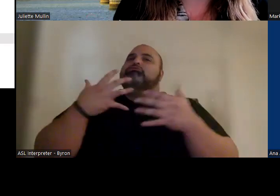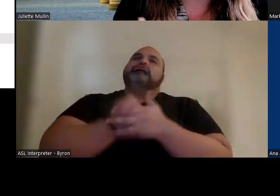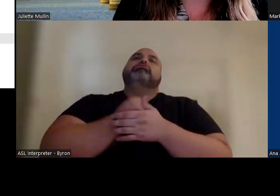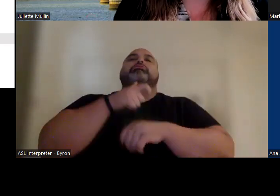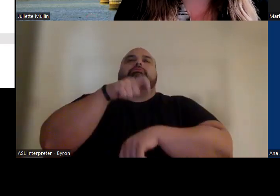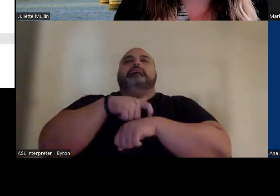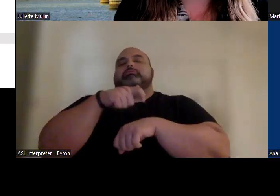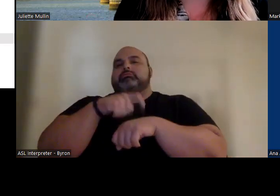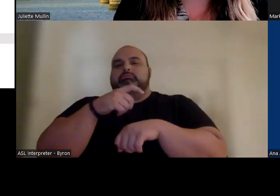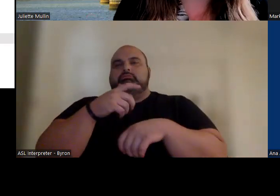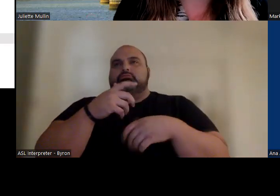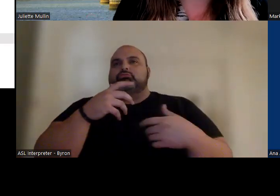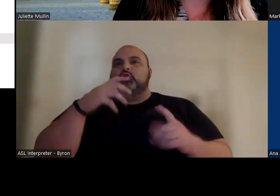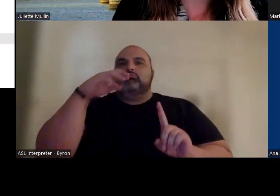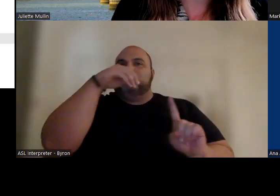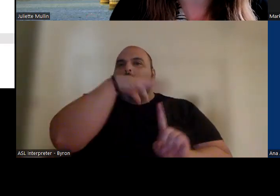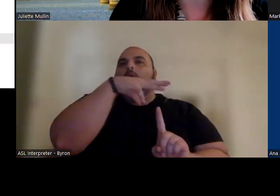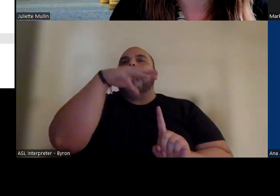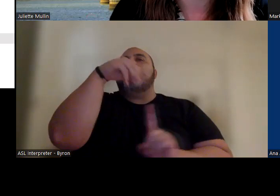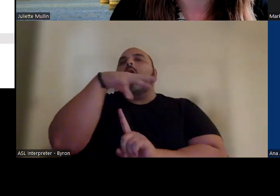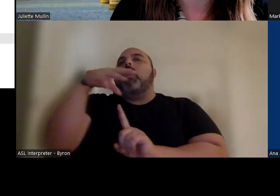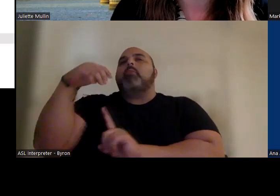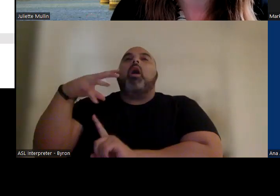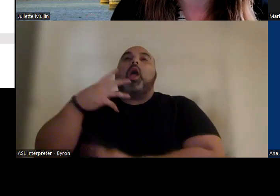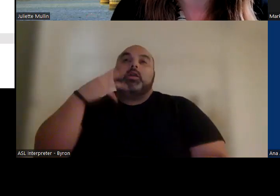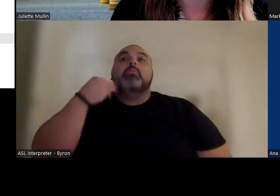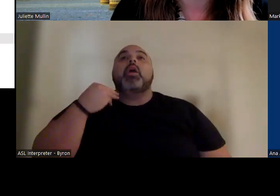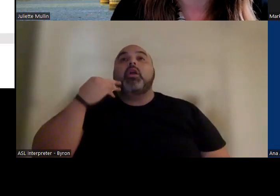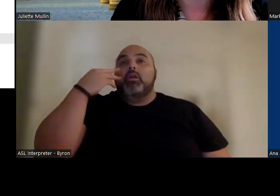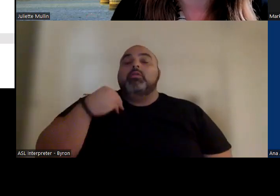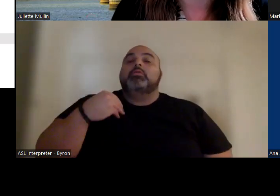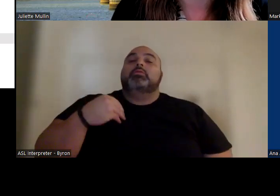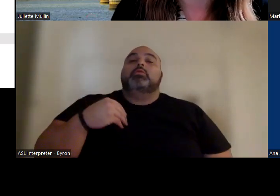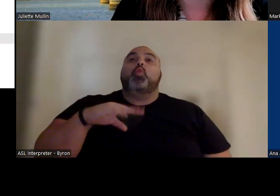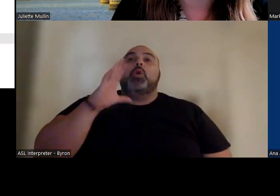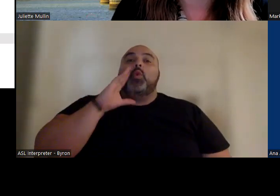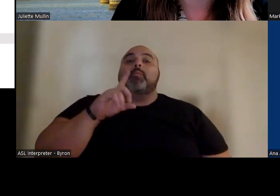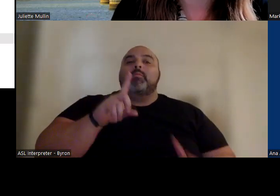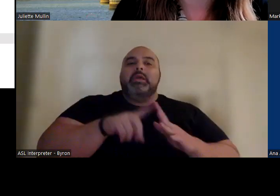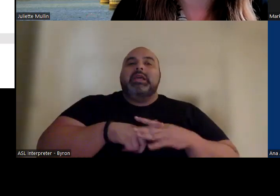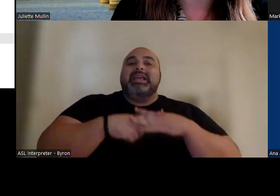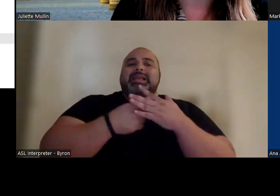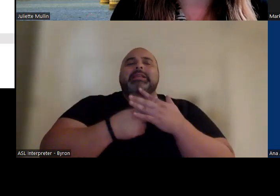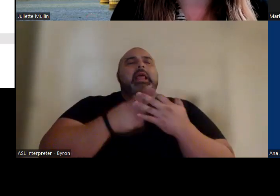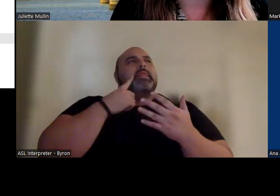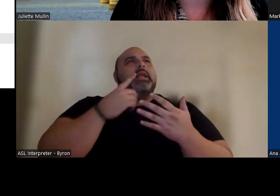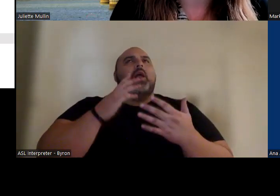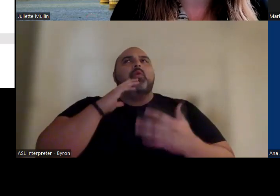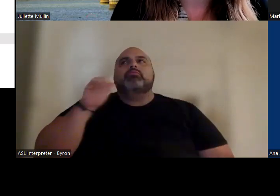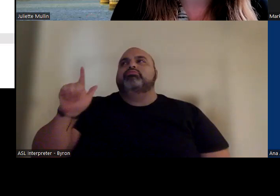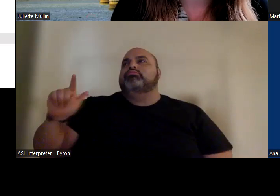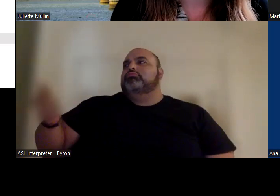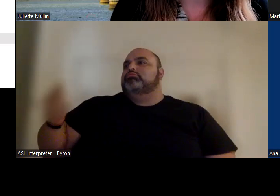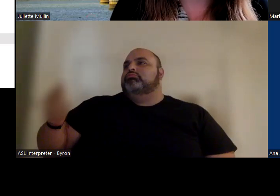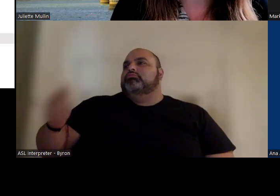spotlight the experience. And I'm going to, we're going to begin, I think, and I'm going to turn to our